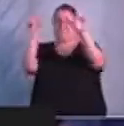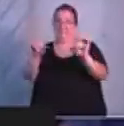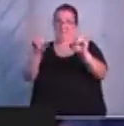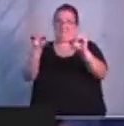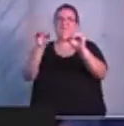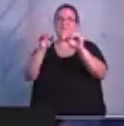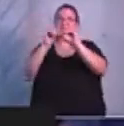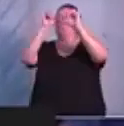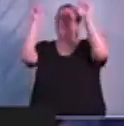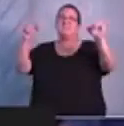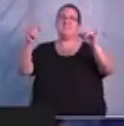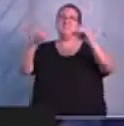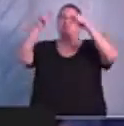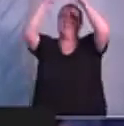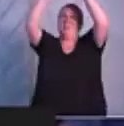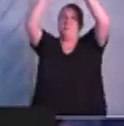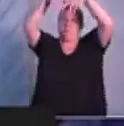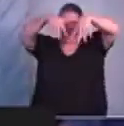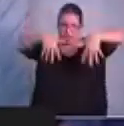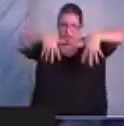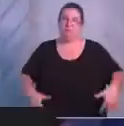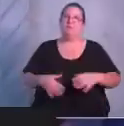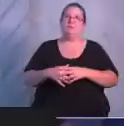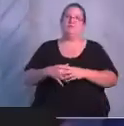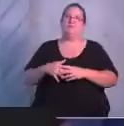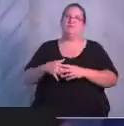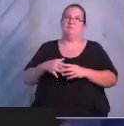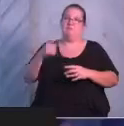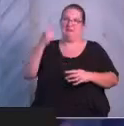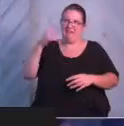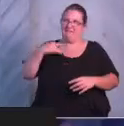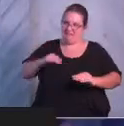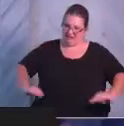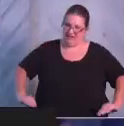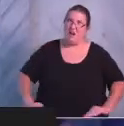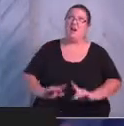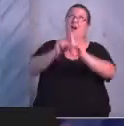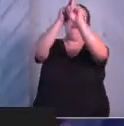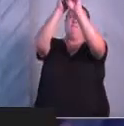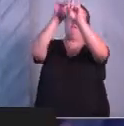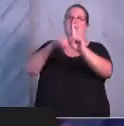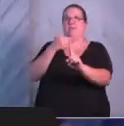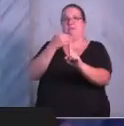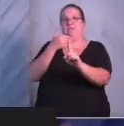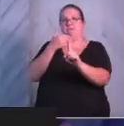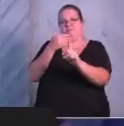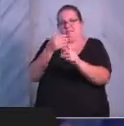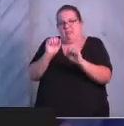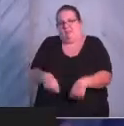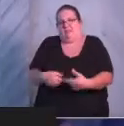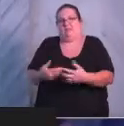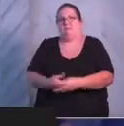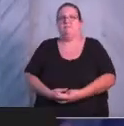like a top-down approach to everything. And again, I feel that there are bottoms-up ways that we can do things. The fact that there's